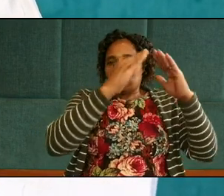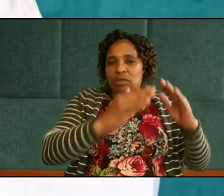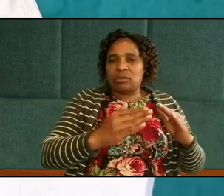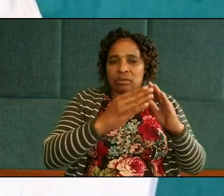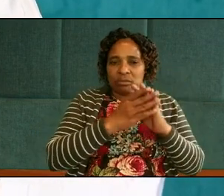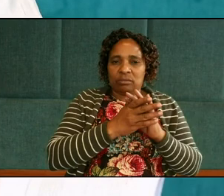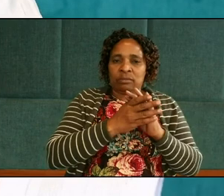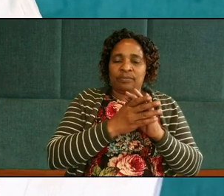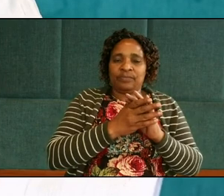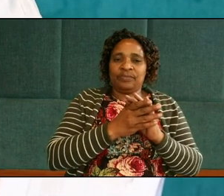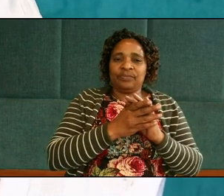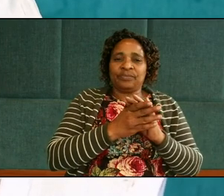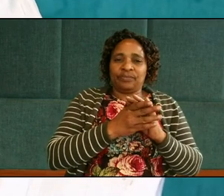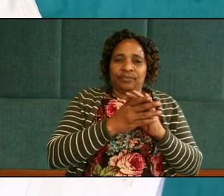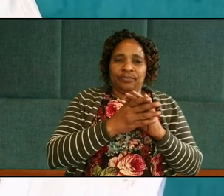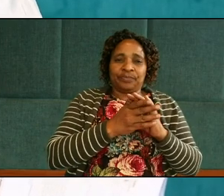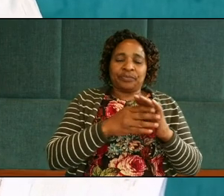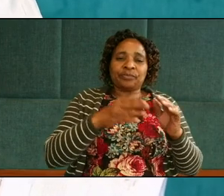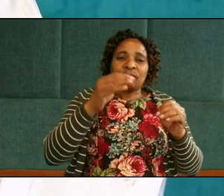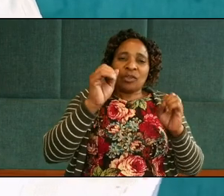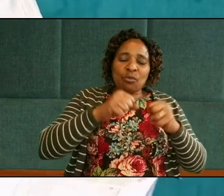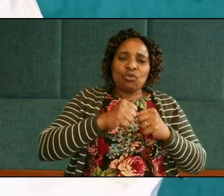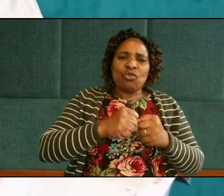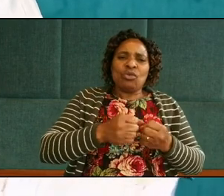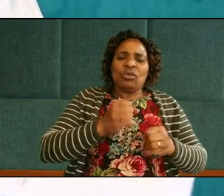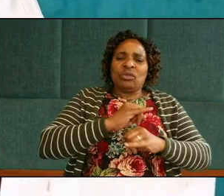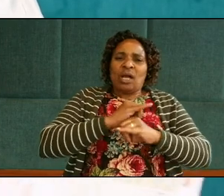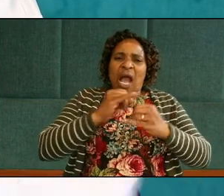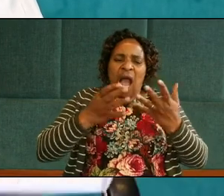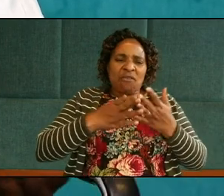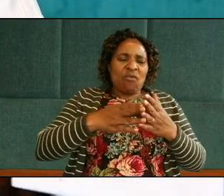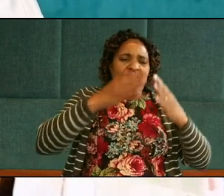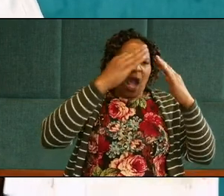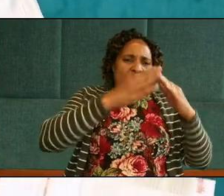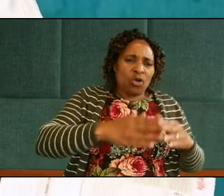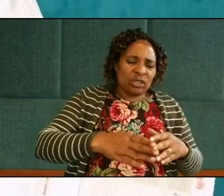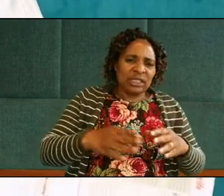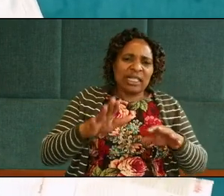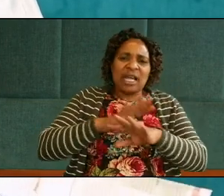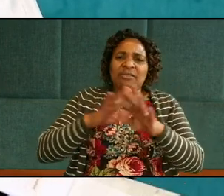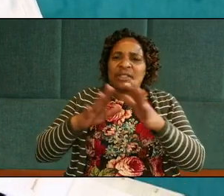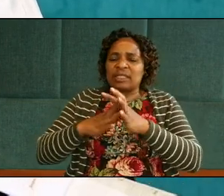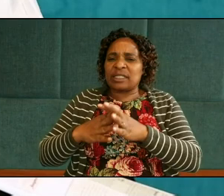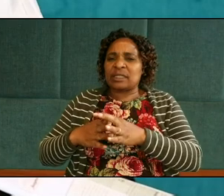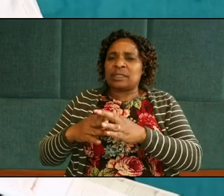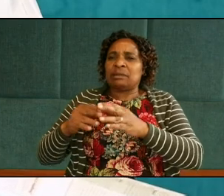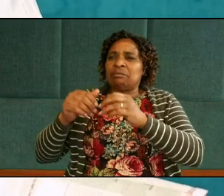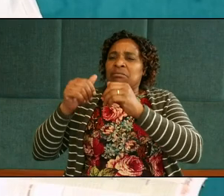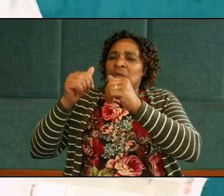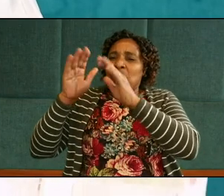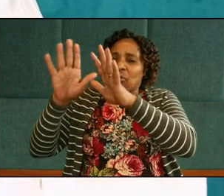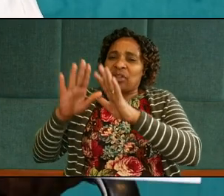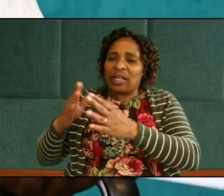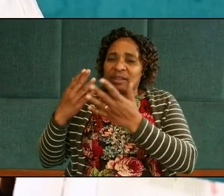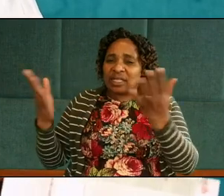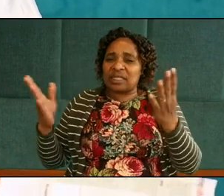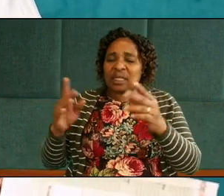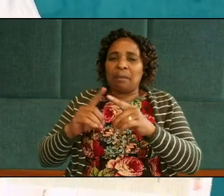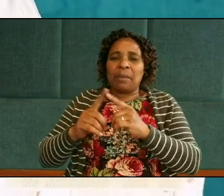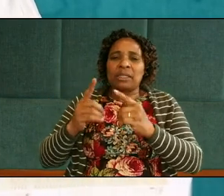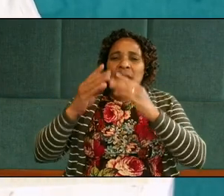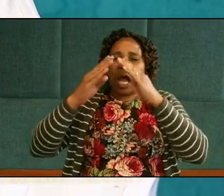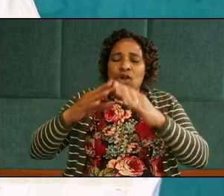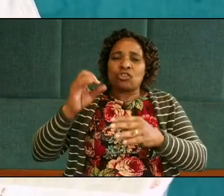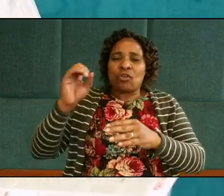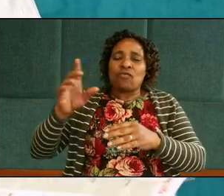They're polishing their houses. Yeah. They have wooden floors, marble ceilings. But the house of God is